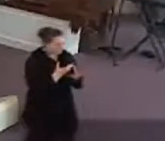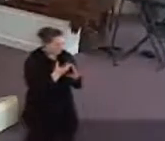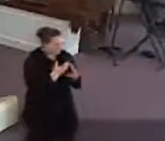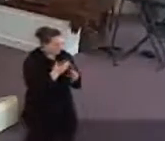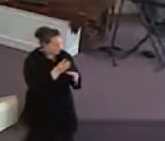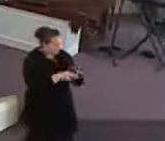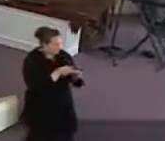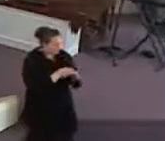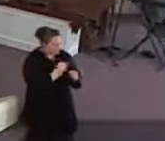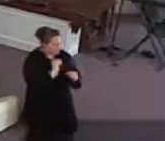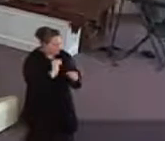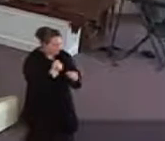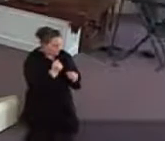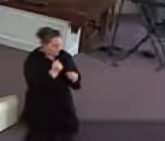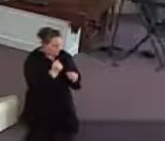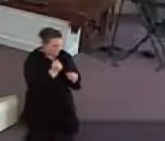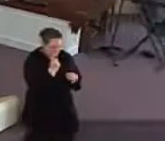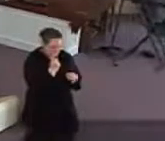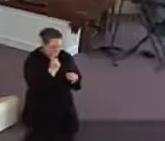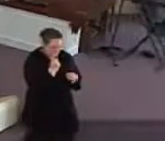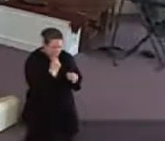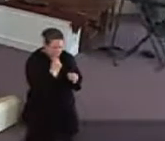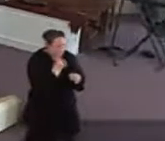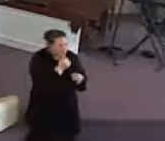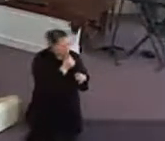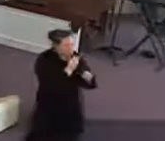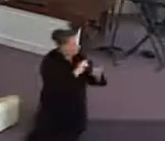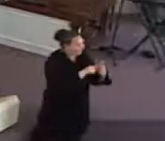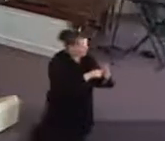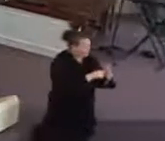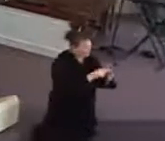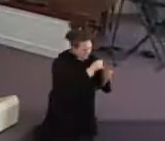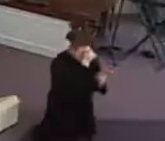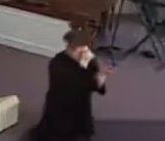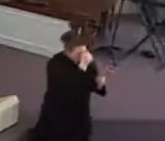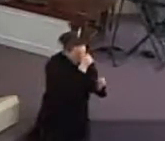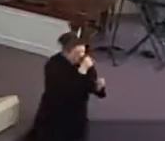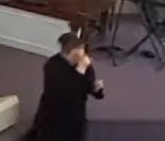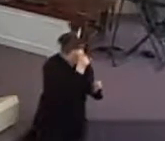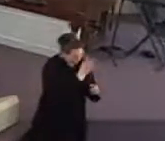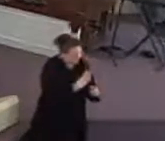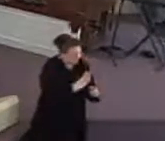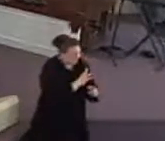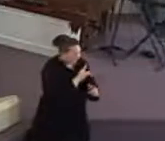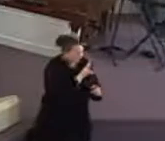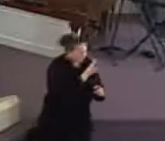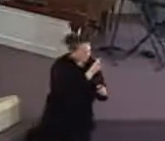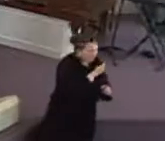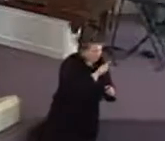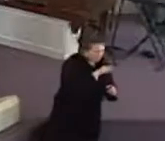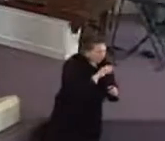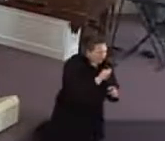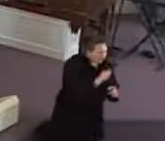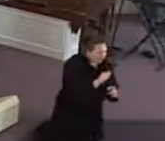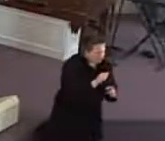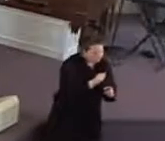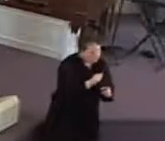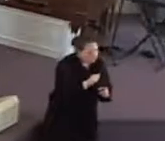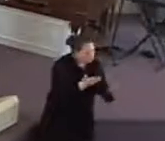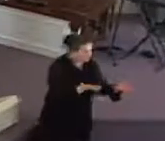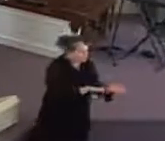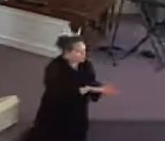There was a man by the name of Uzzah. He was there when the ark was being